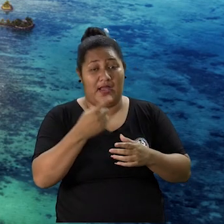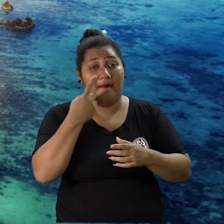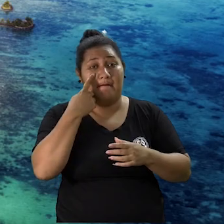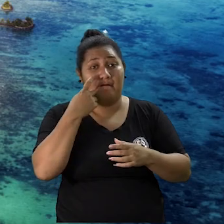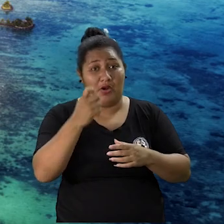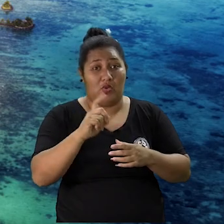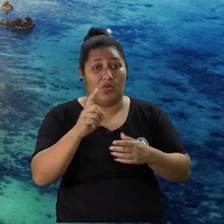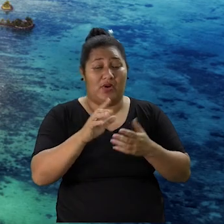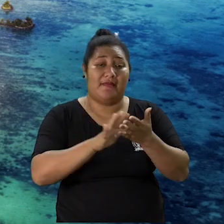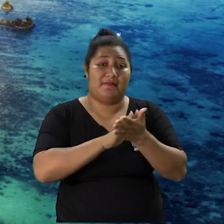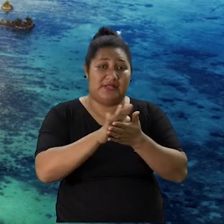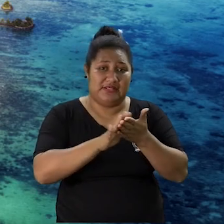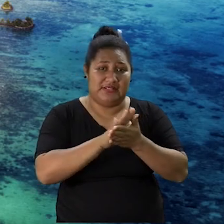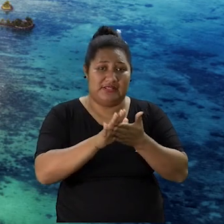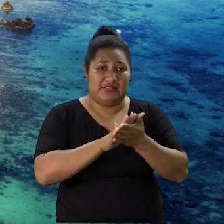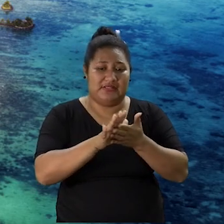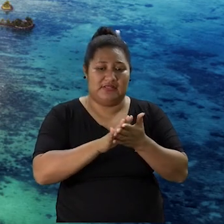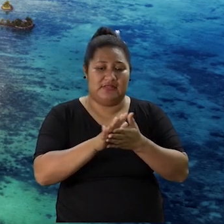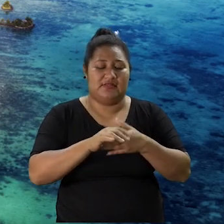tatou definition there.